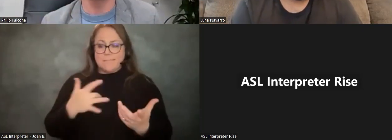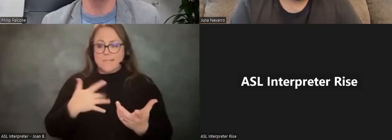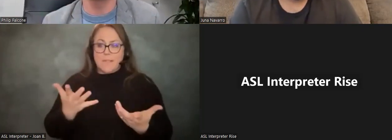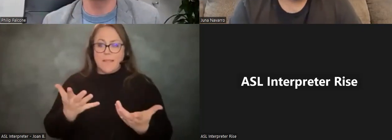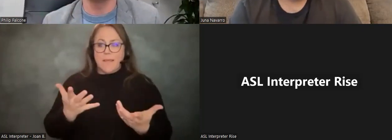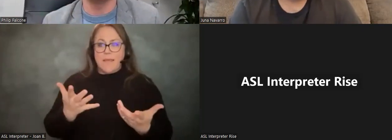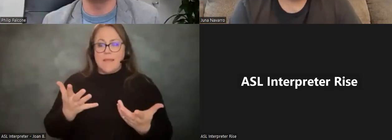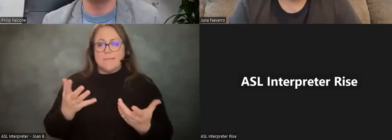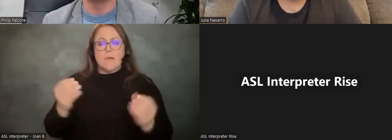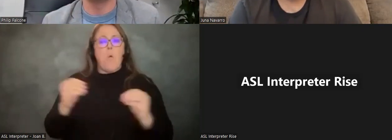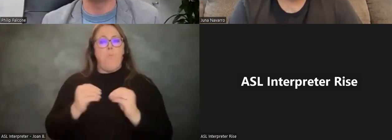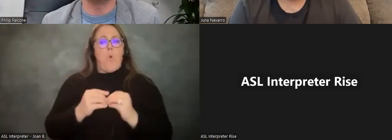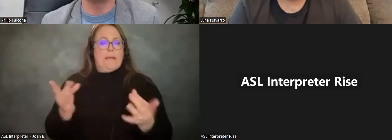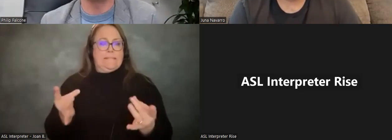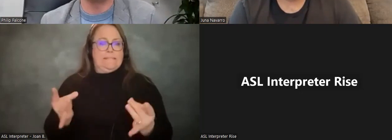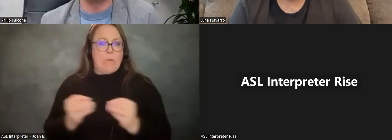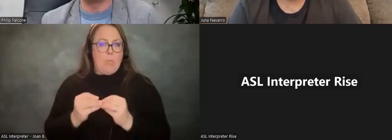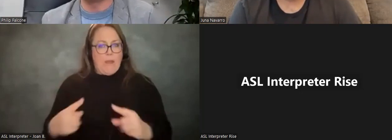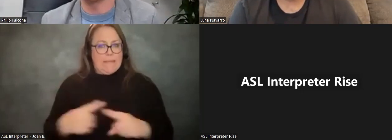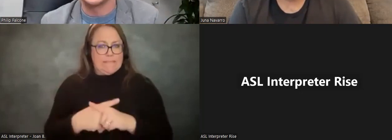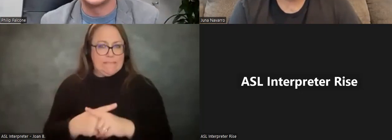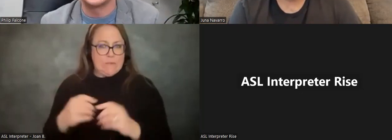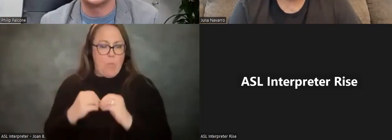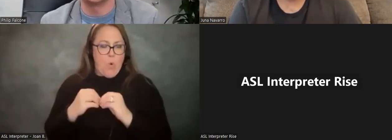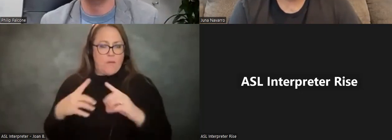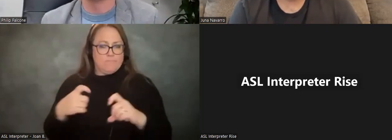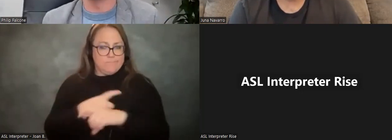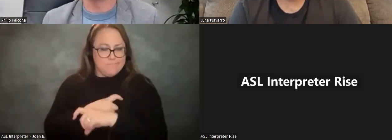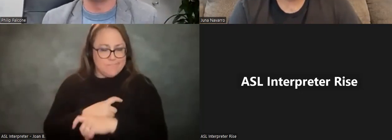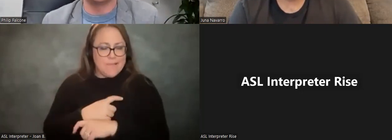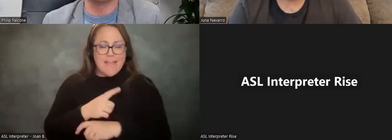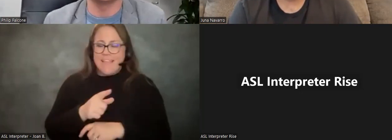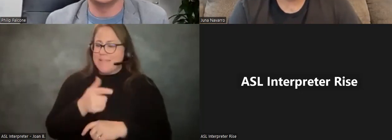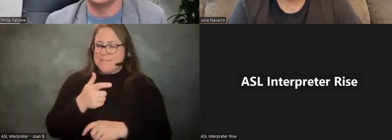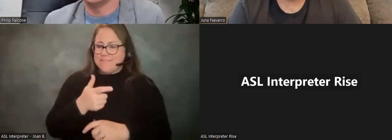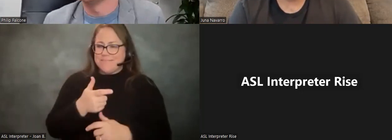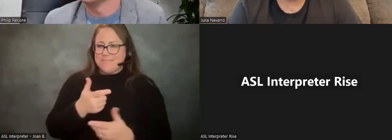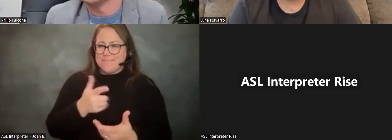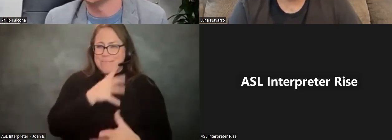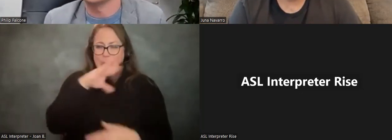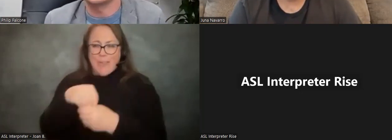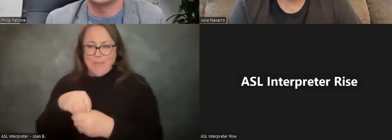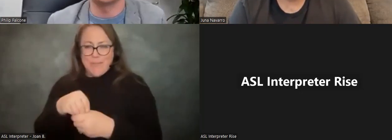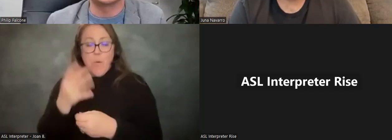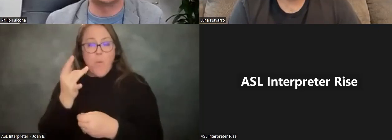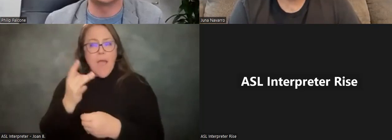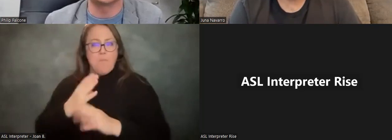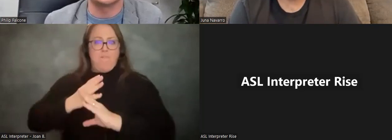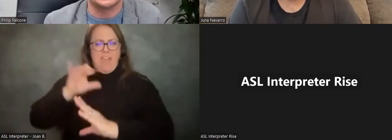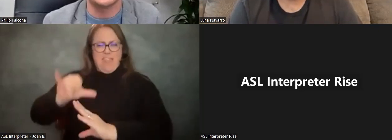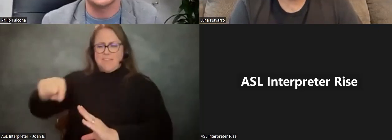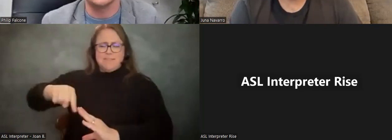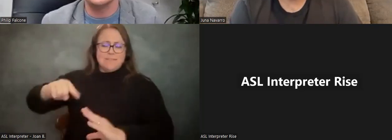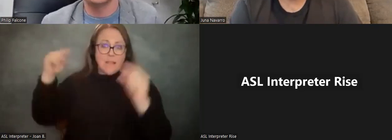too controversial and may not be the best thing to include to prevent, in an effort to prevent some of this